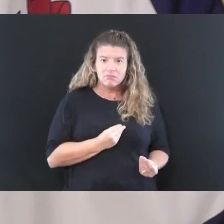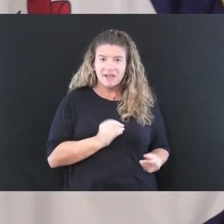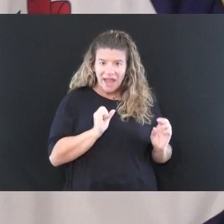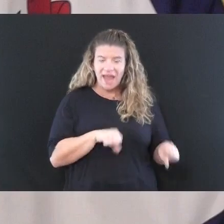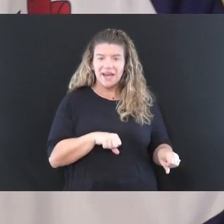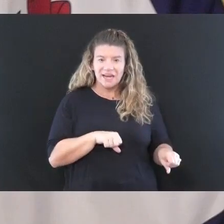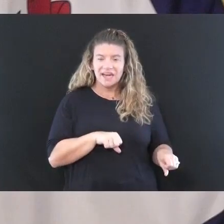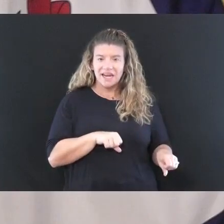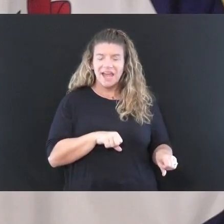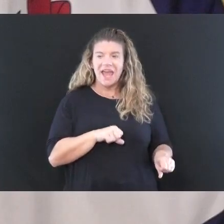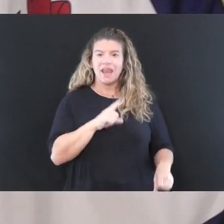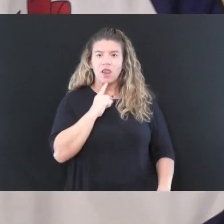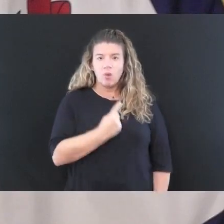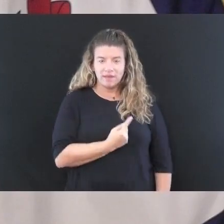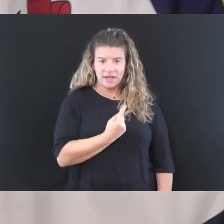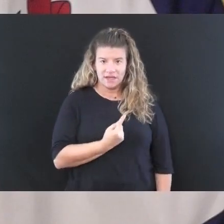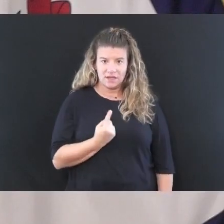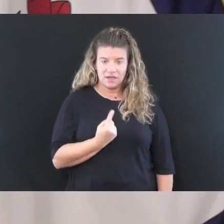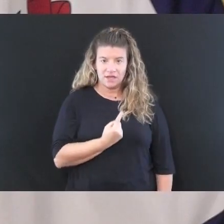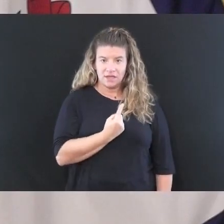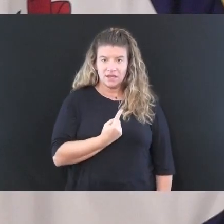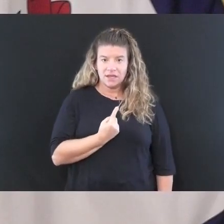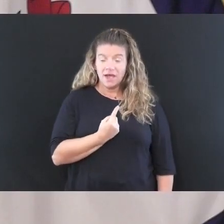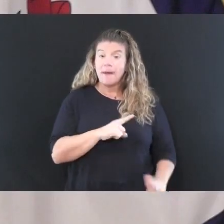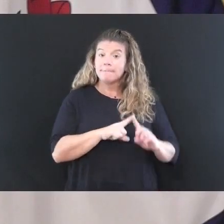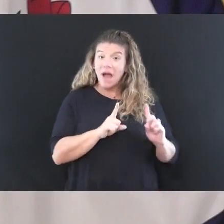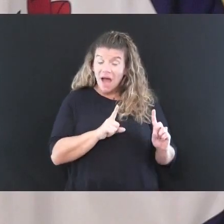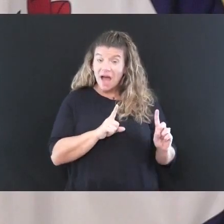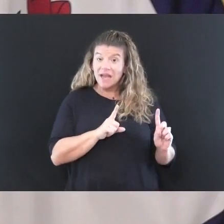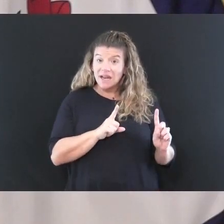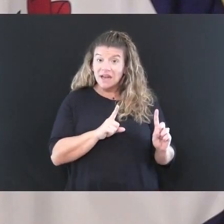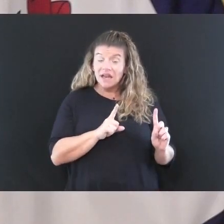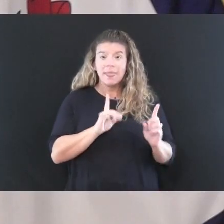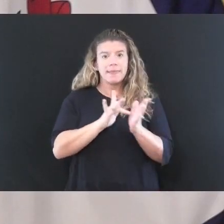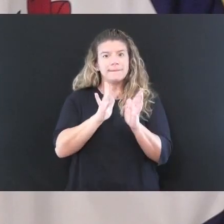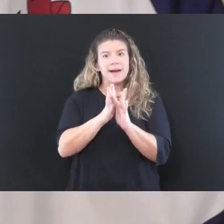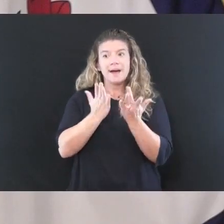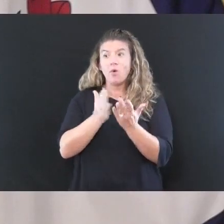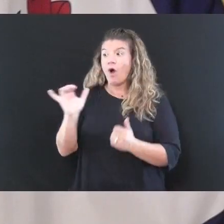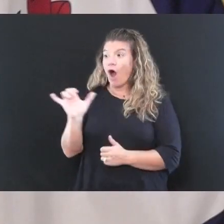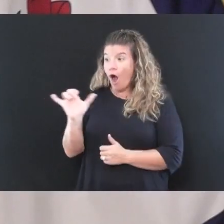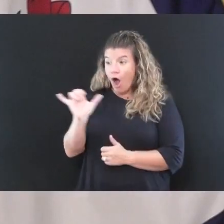it can be lonely. But the Bible was saying,